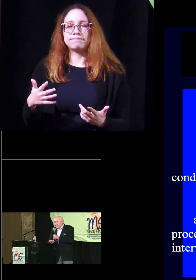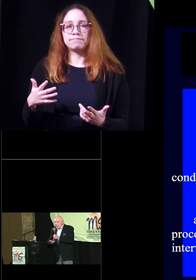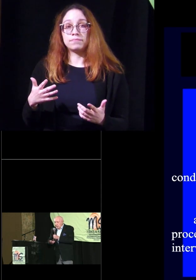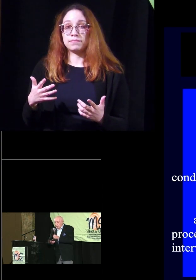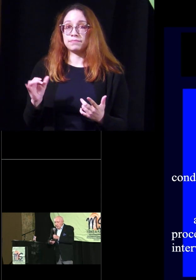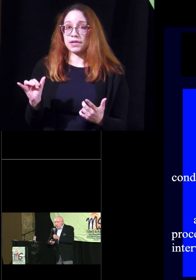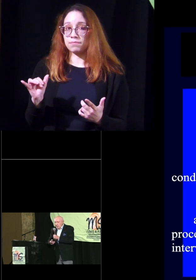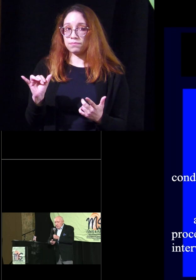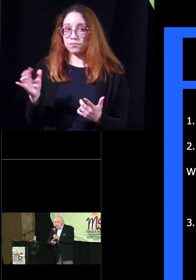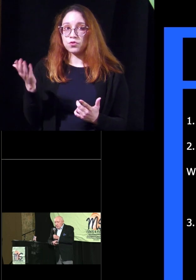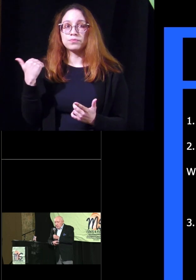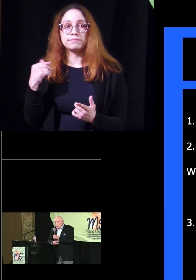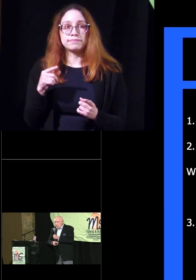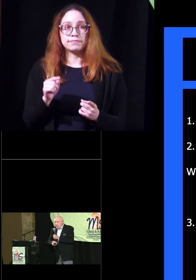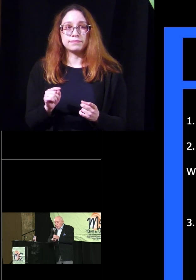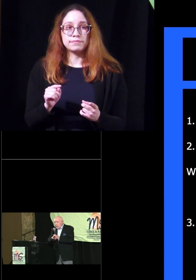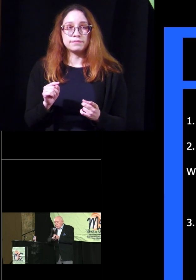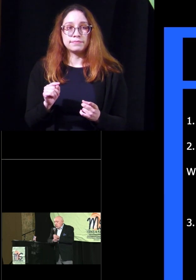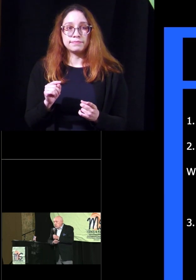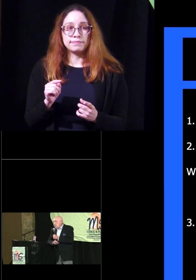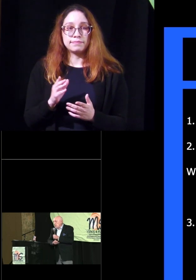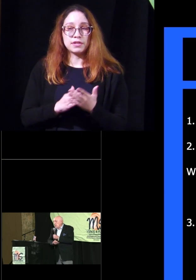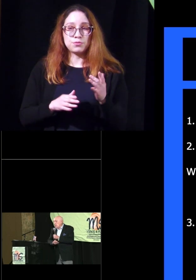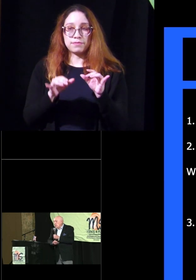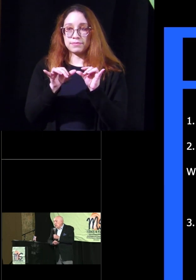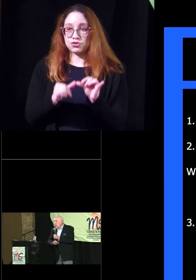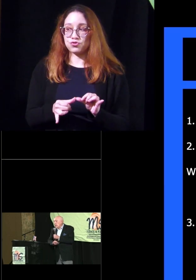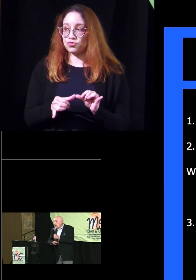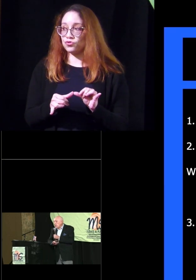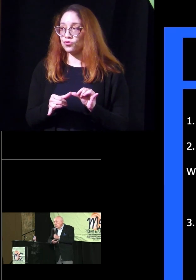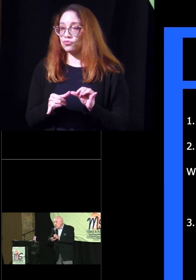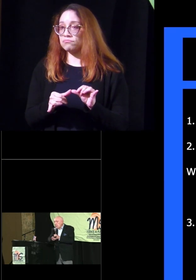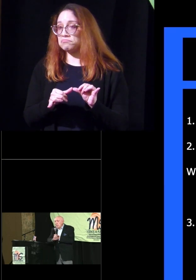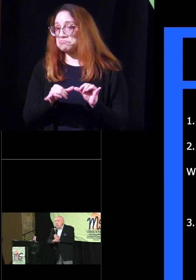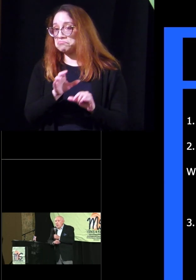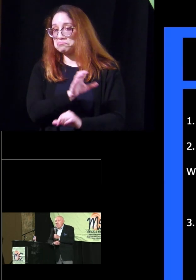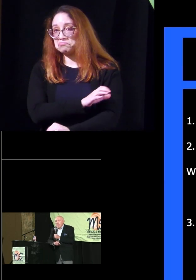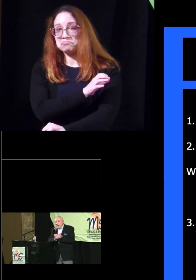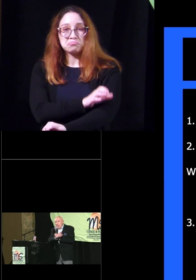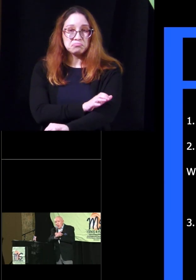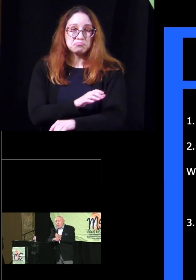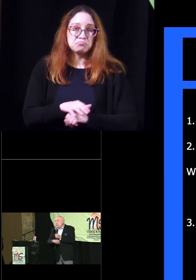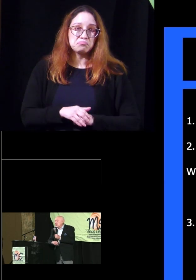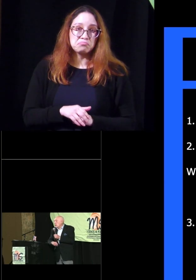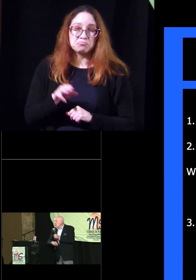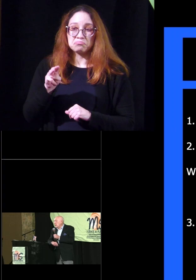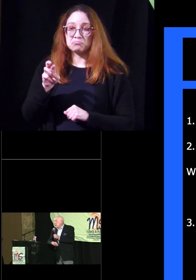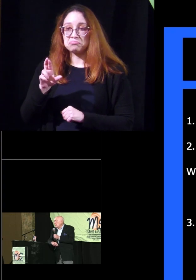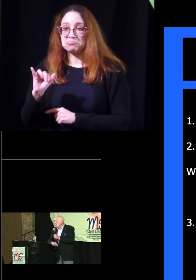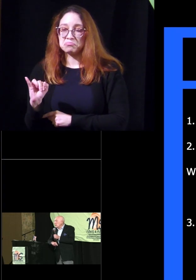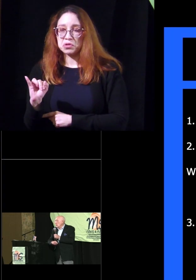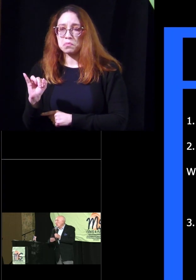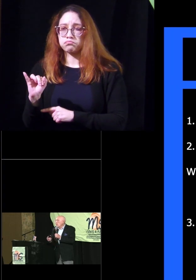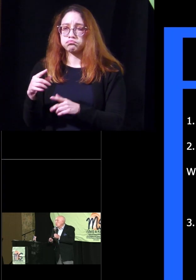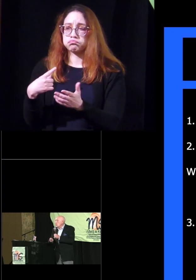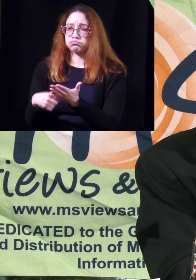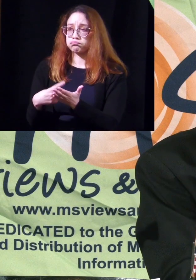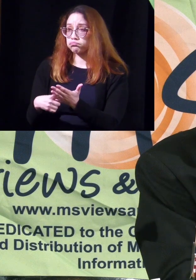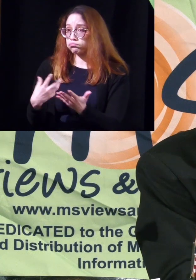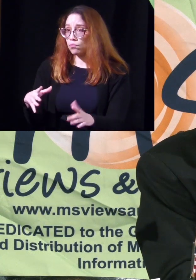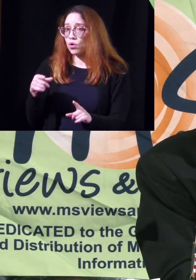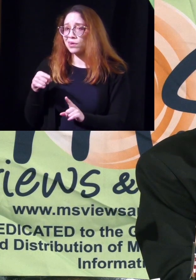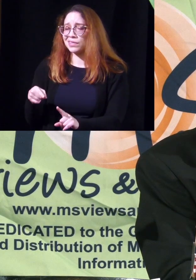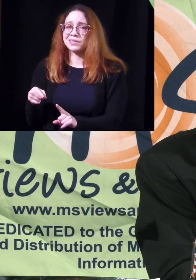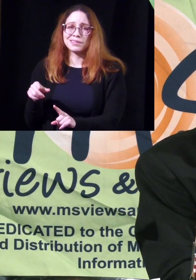before that some of our measures, clinical and MRI, we spoke about those, and we said they don't always